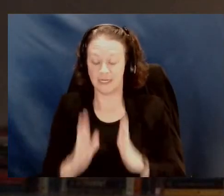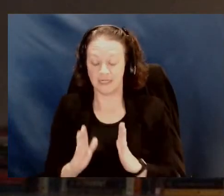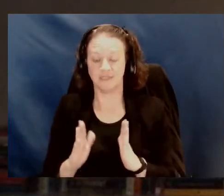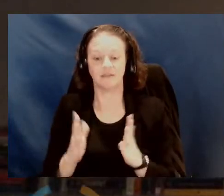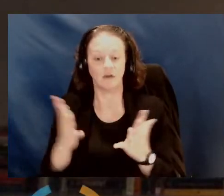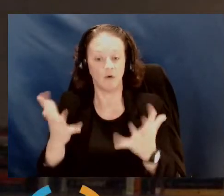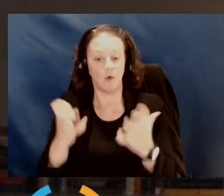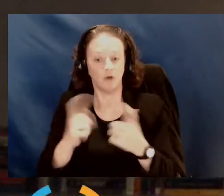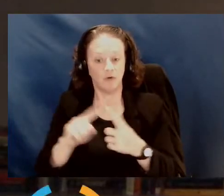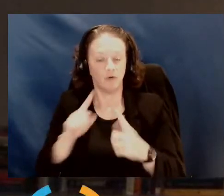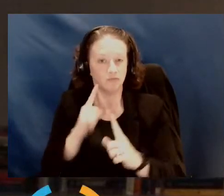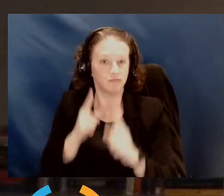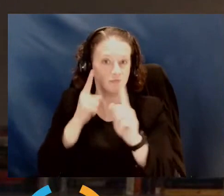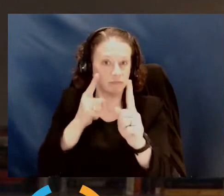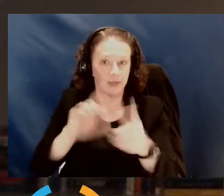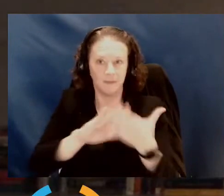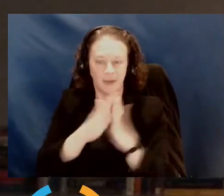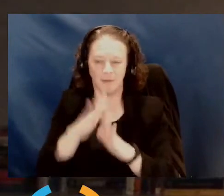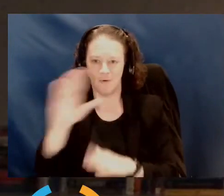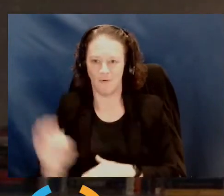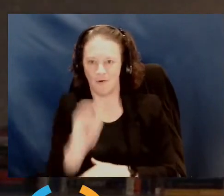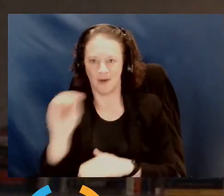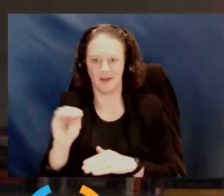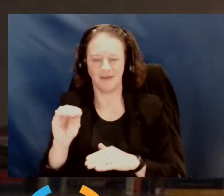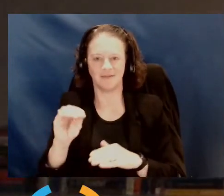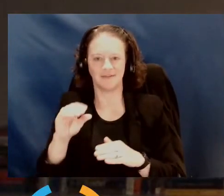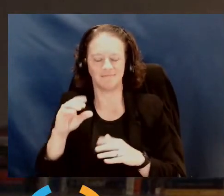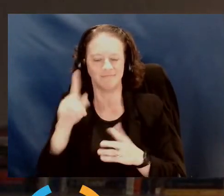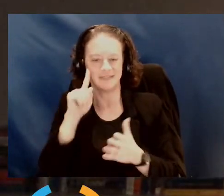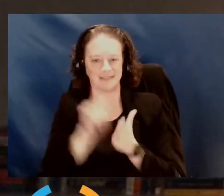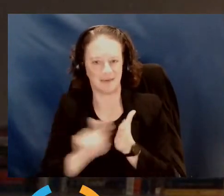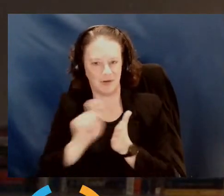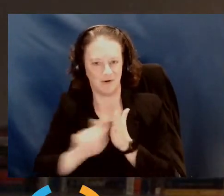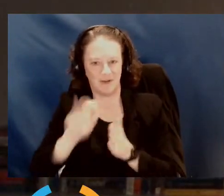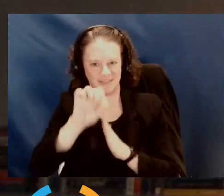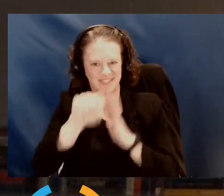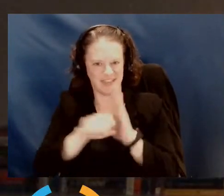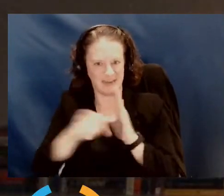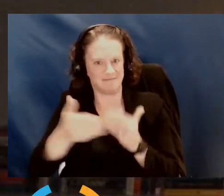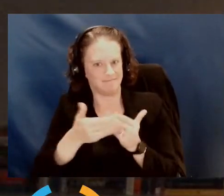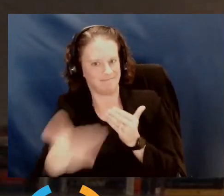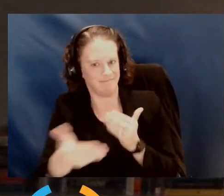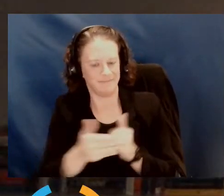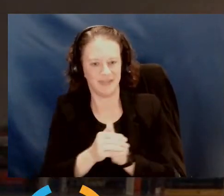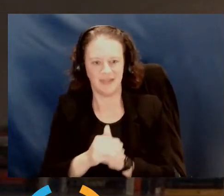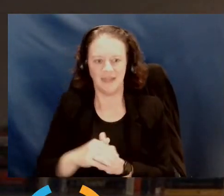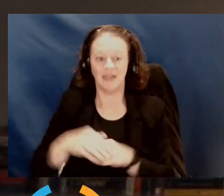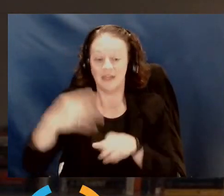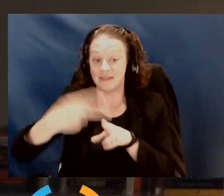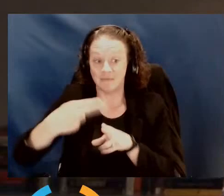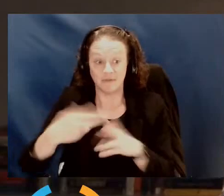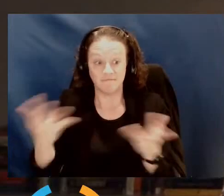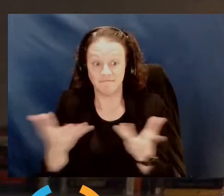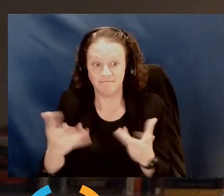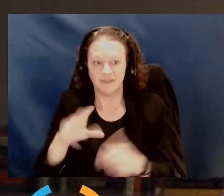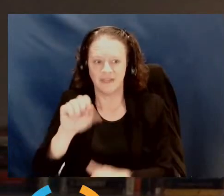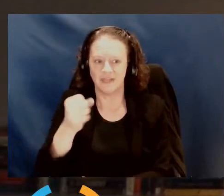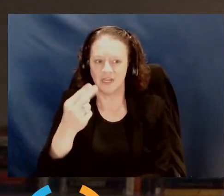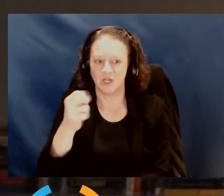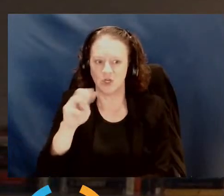Fagan and Kim Thatcher. Before we get started, I want to recognize and thank the producer of tonight's